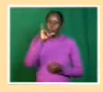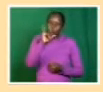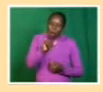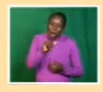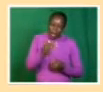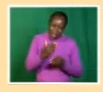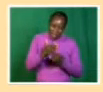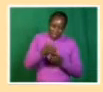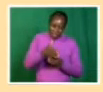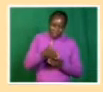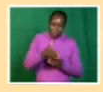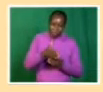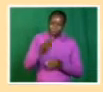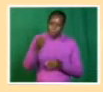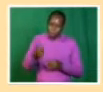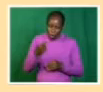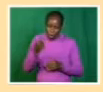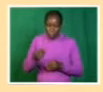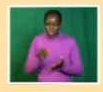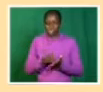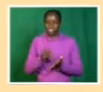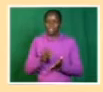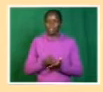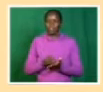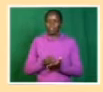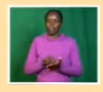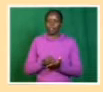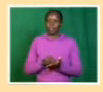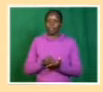y-intercept is always this constant